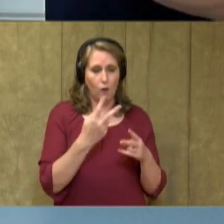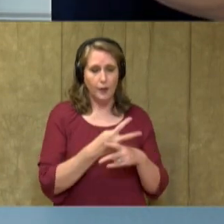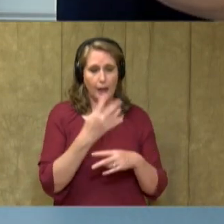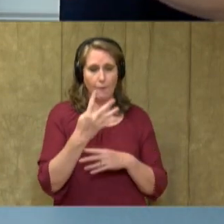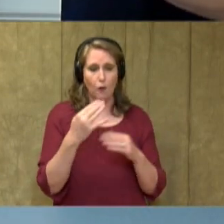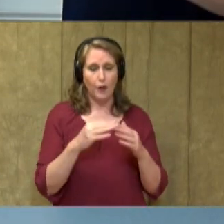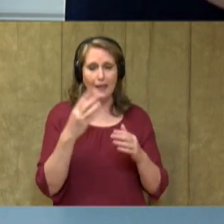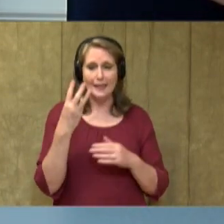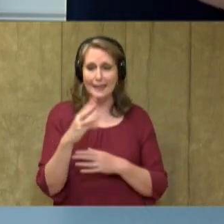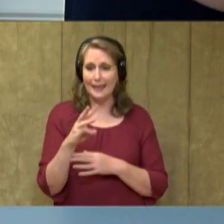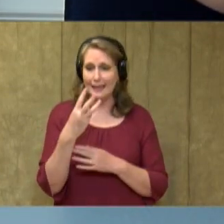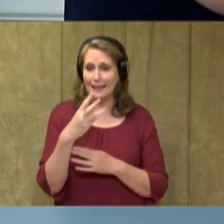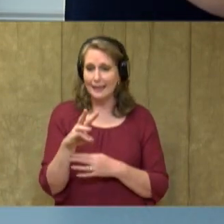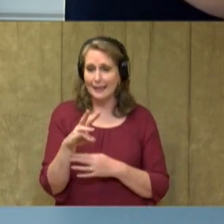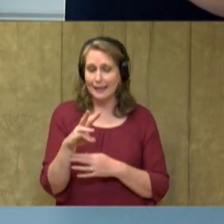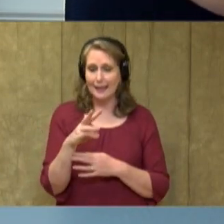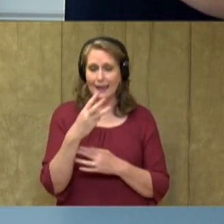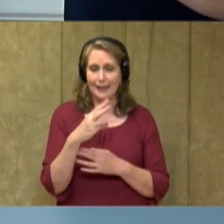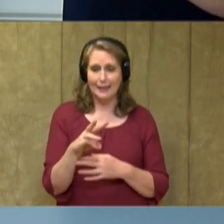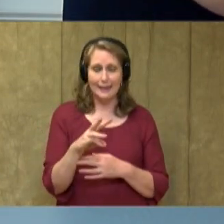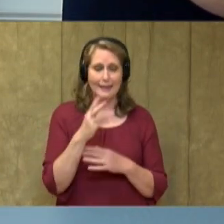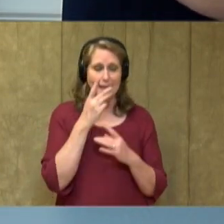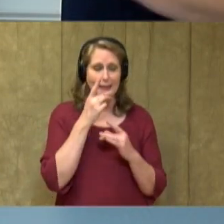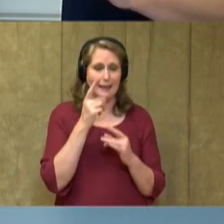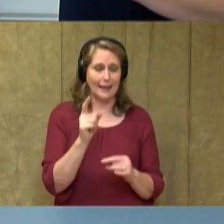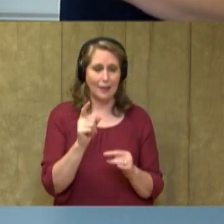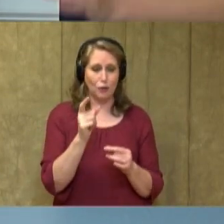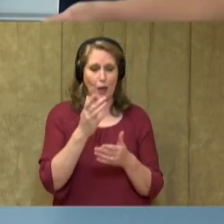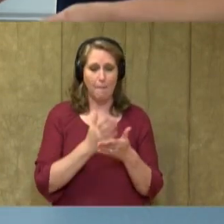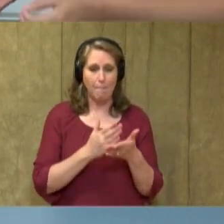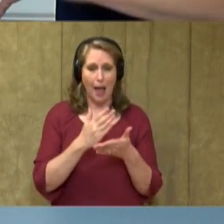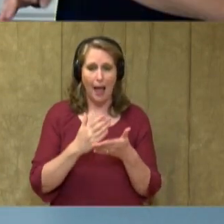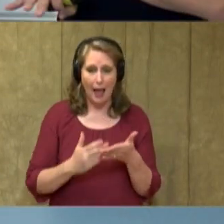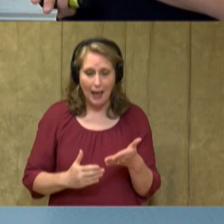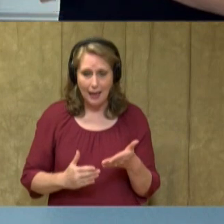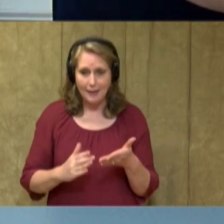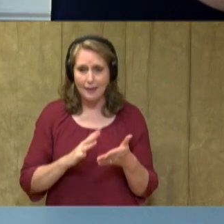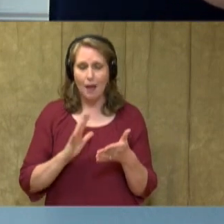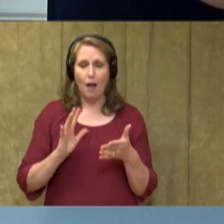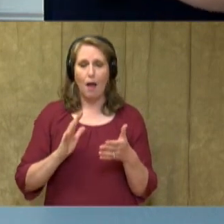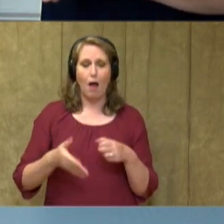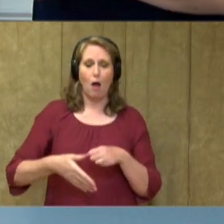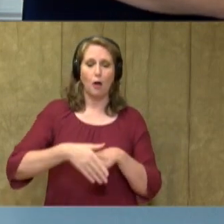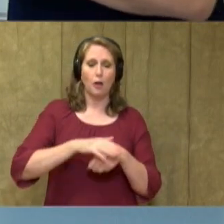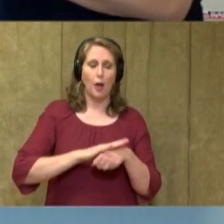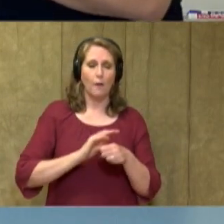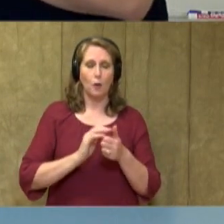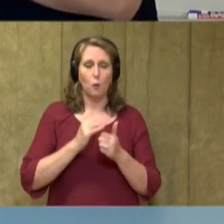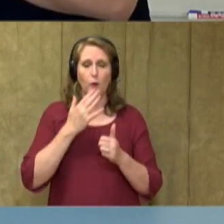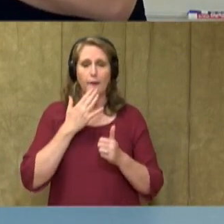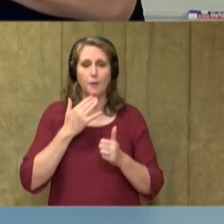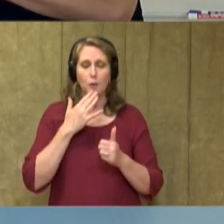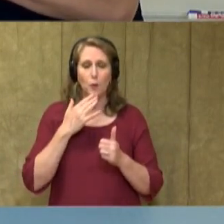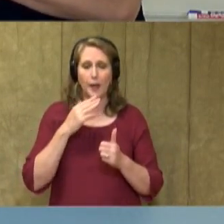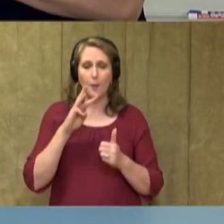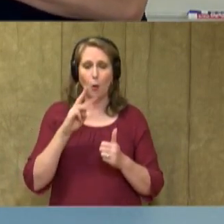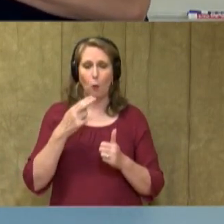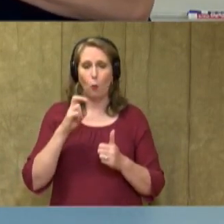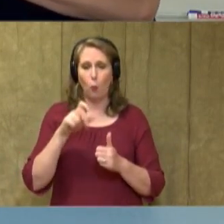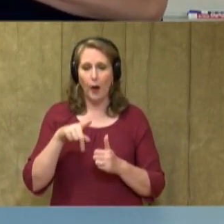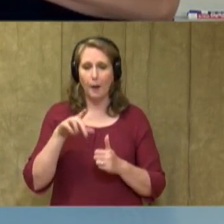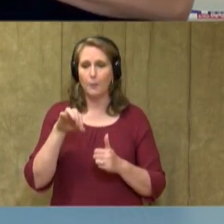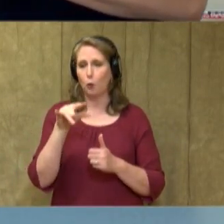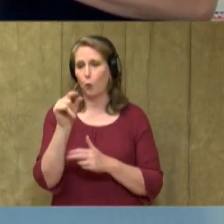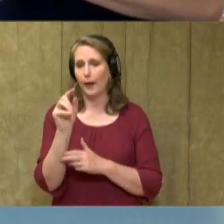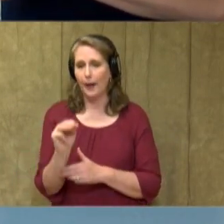is 16. 16 delicious pistachio pies, all covered with sweet whipped cream. And